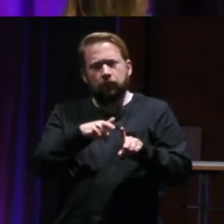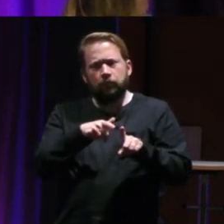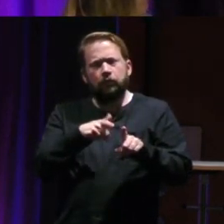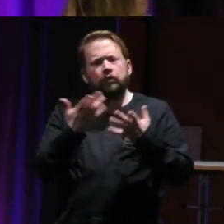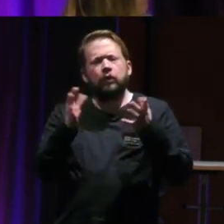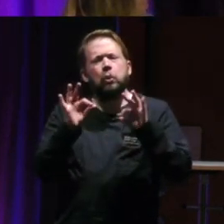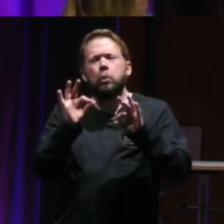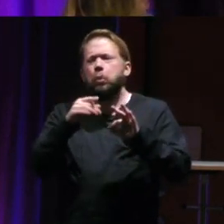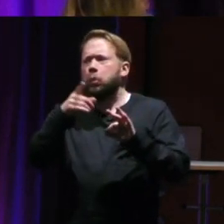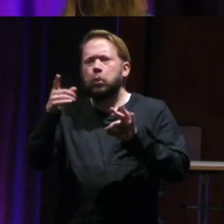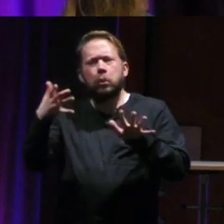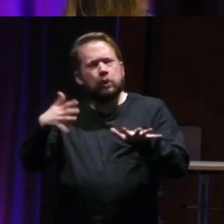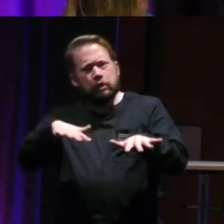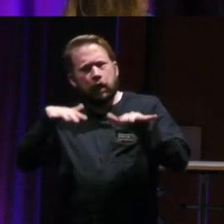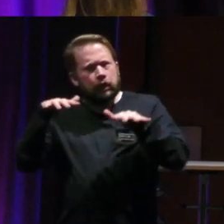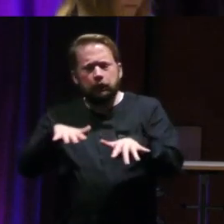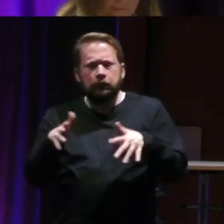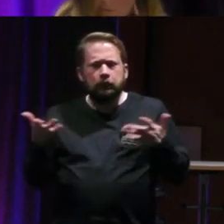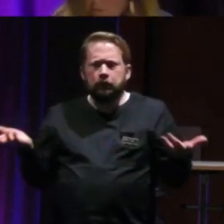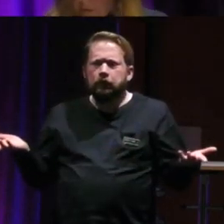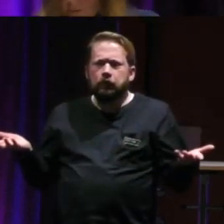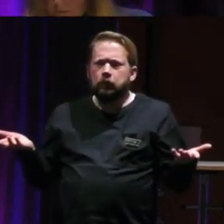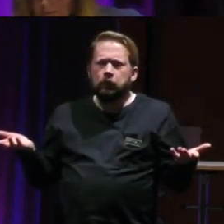reaction does this get in